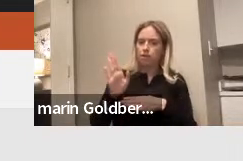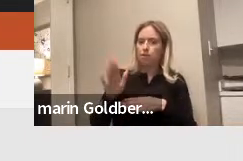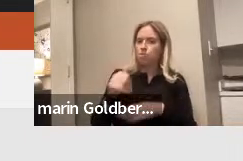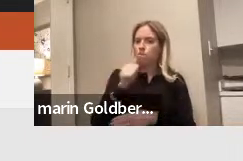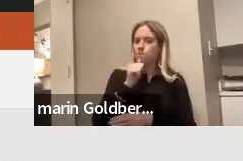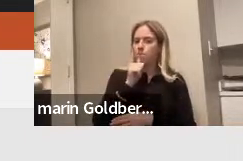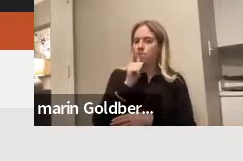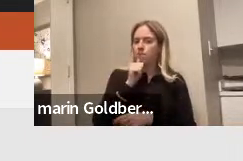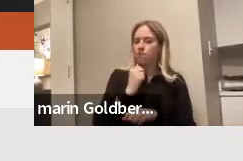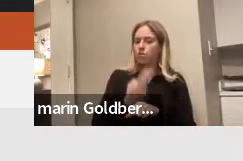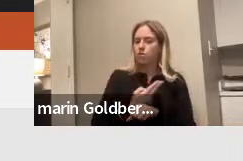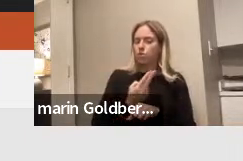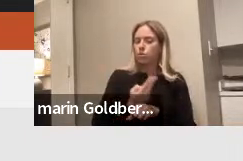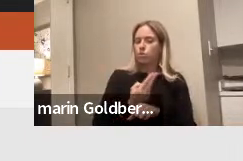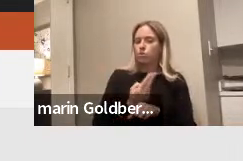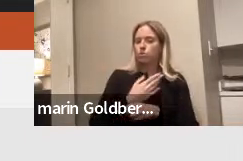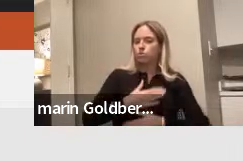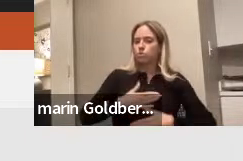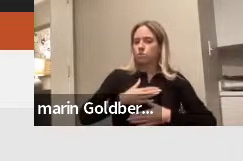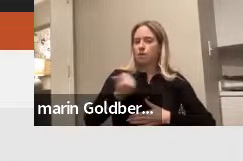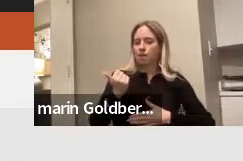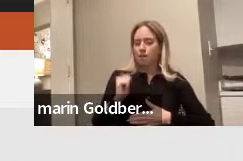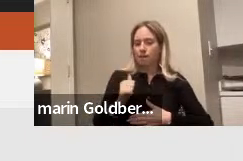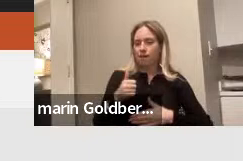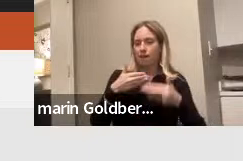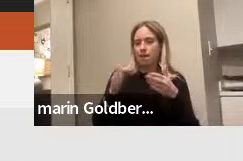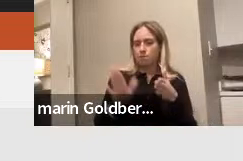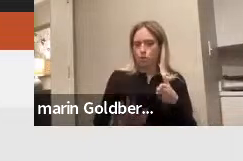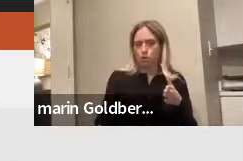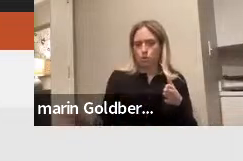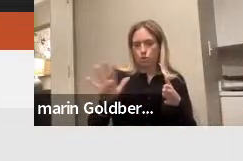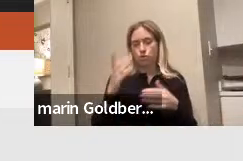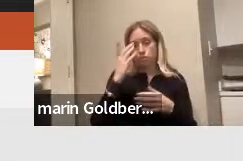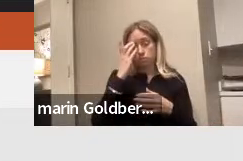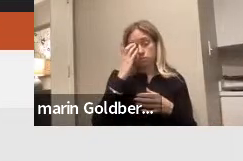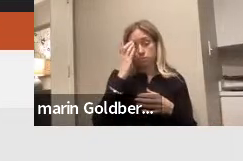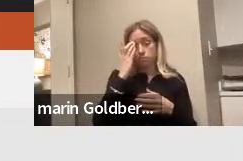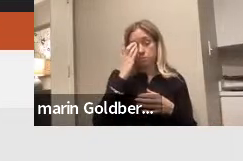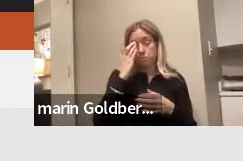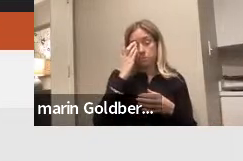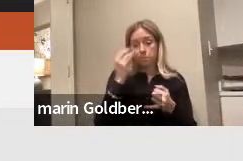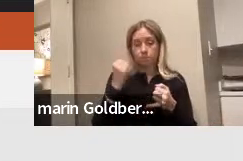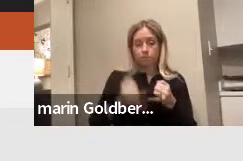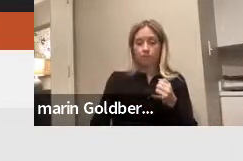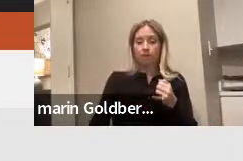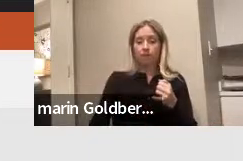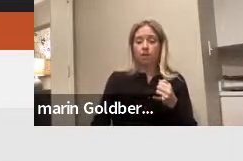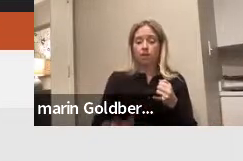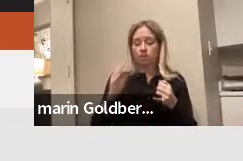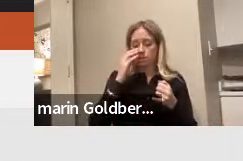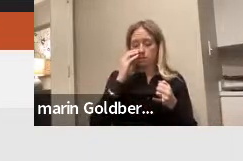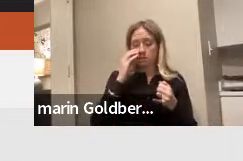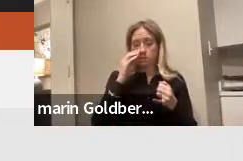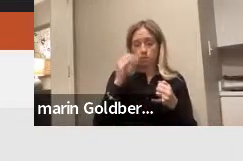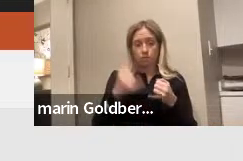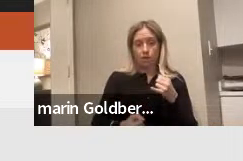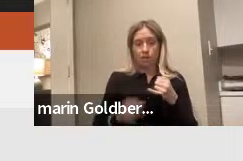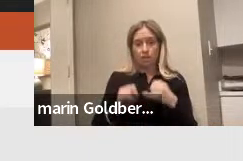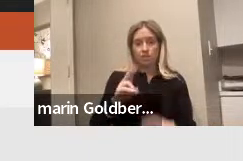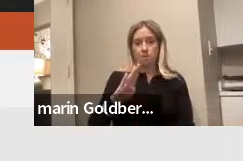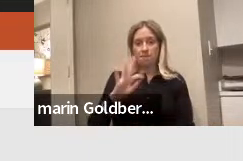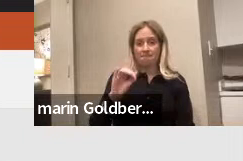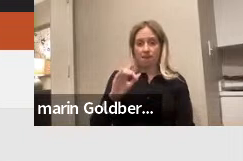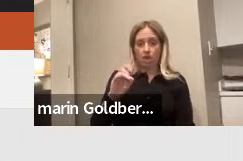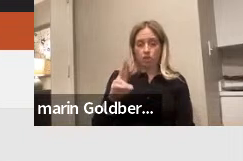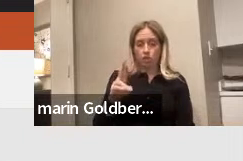privacy of the use or the enjoyment of any neighboring property. And then finally, your final sub-factor to consider